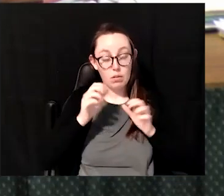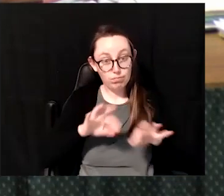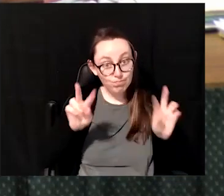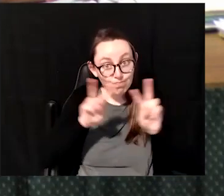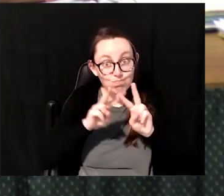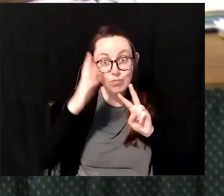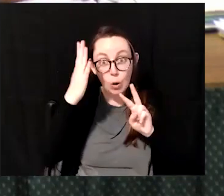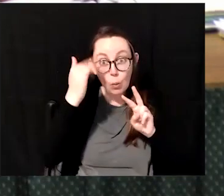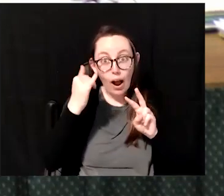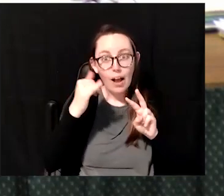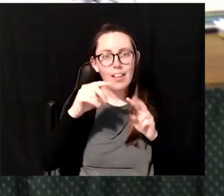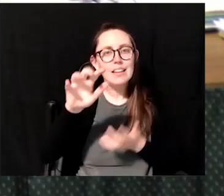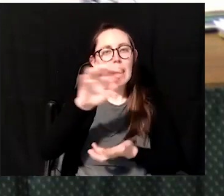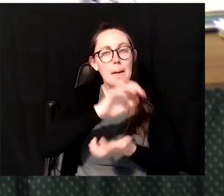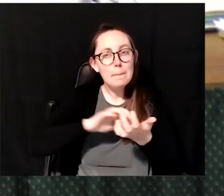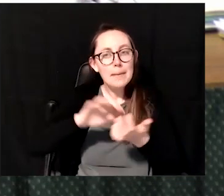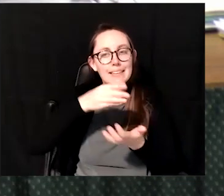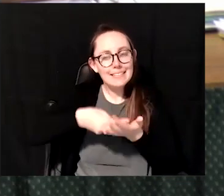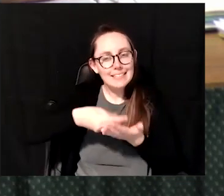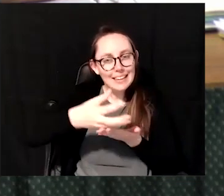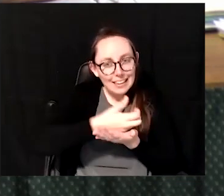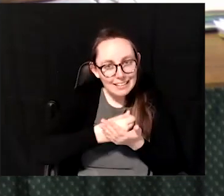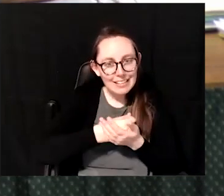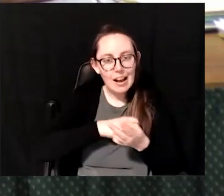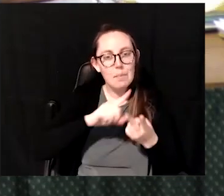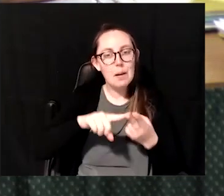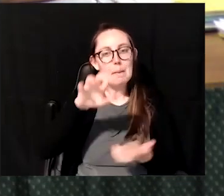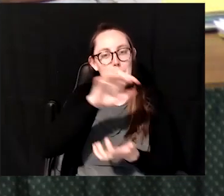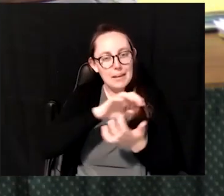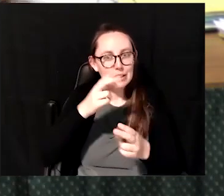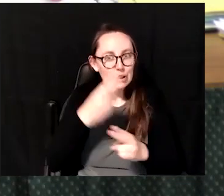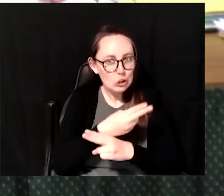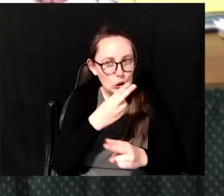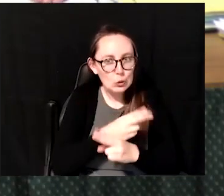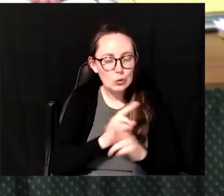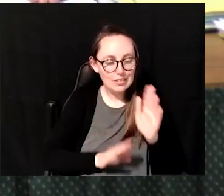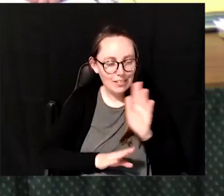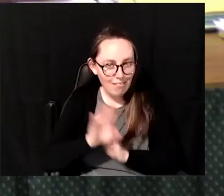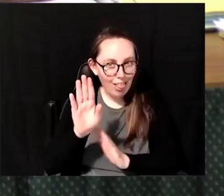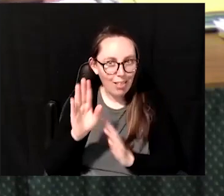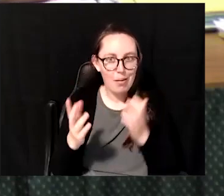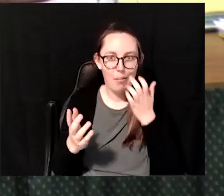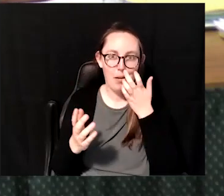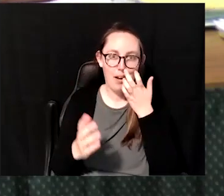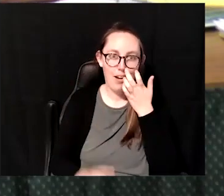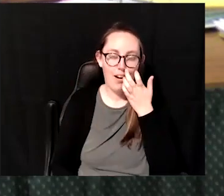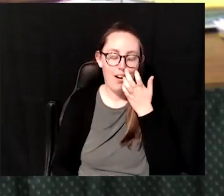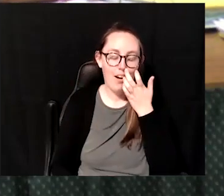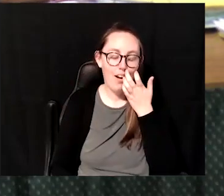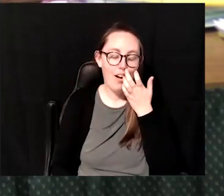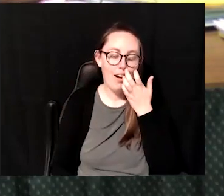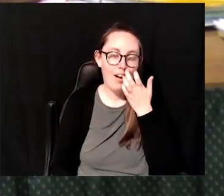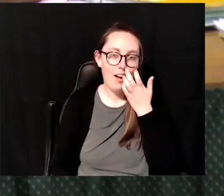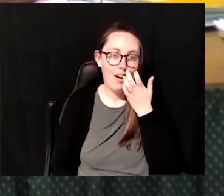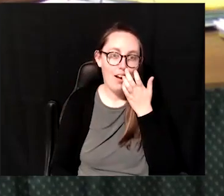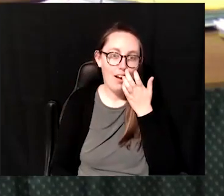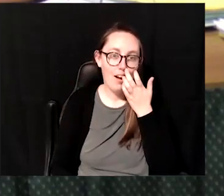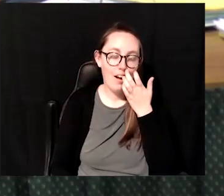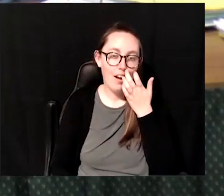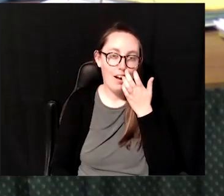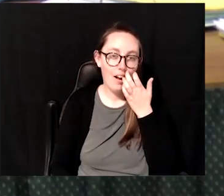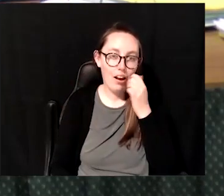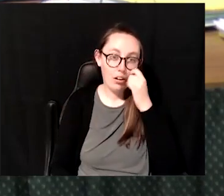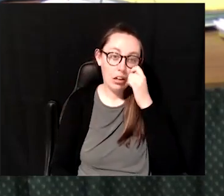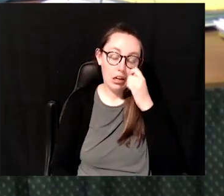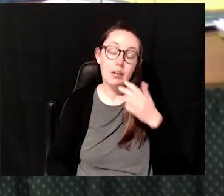mixed income and mixed use development and um that also in some circles makes it more